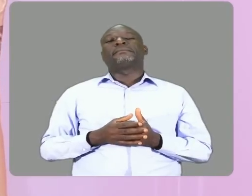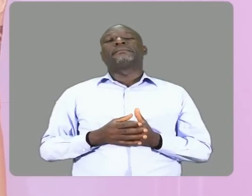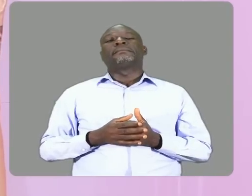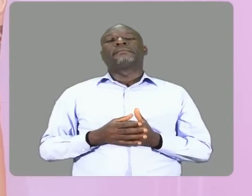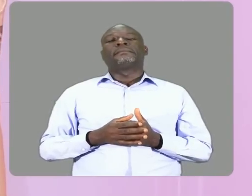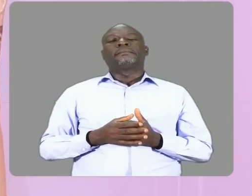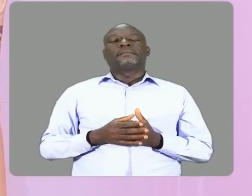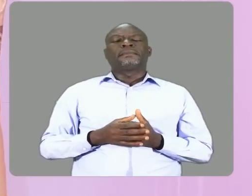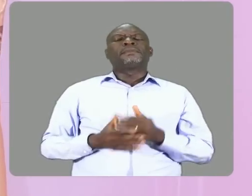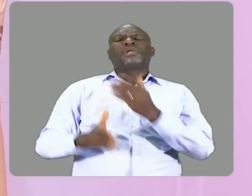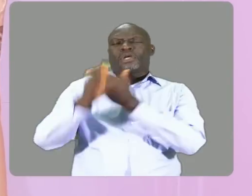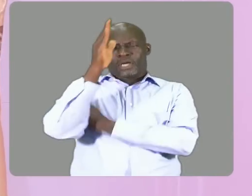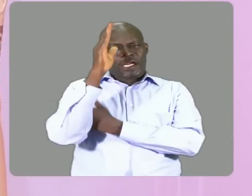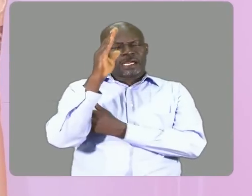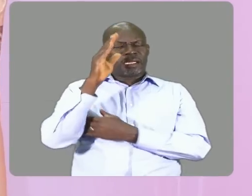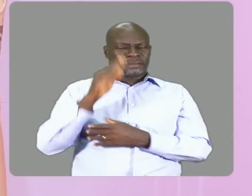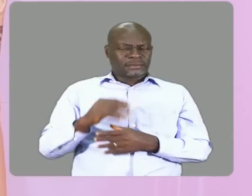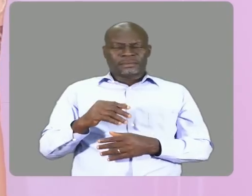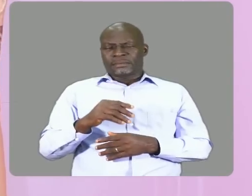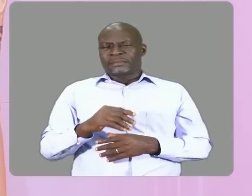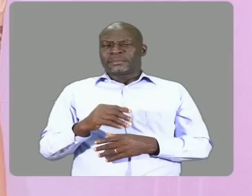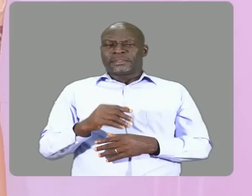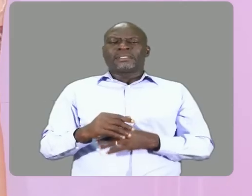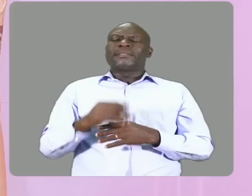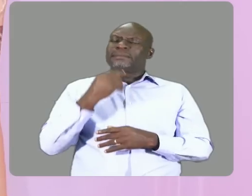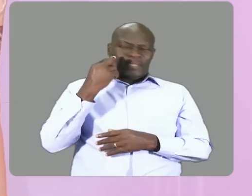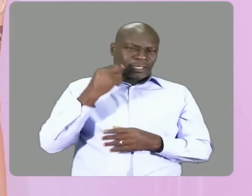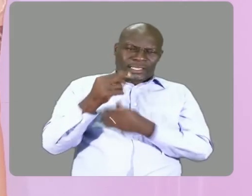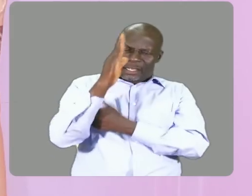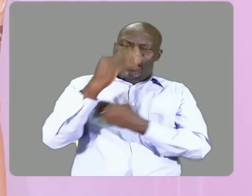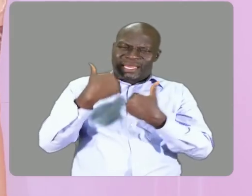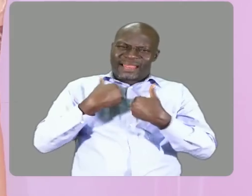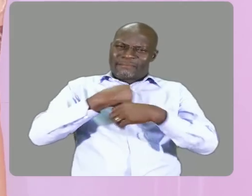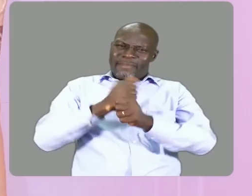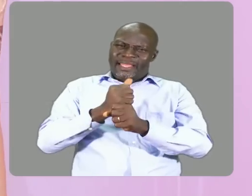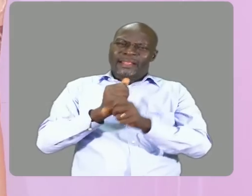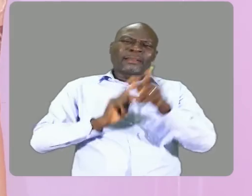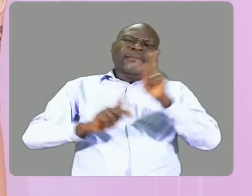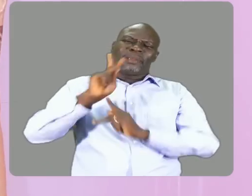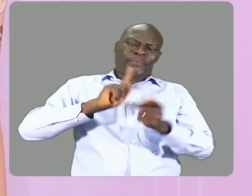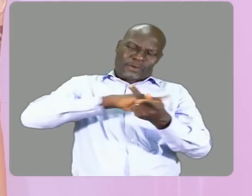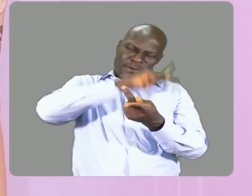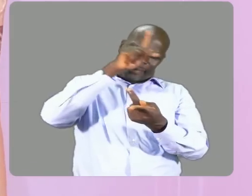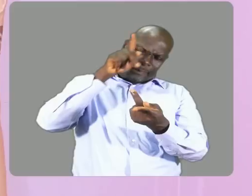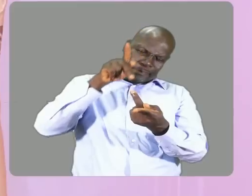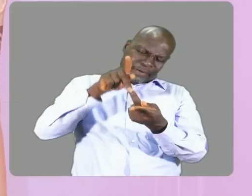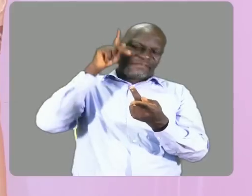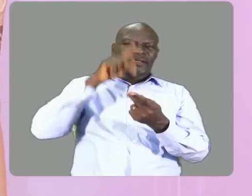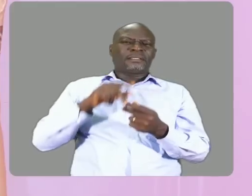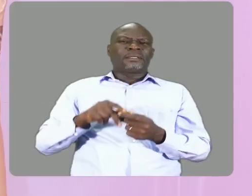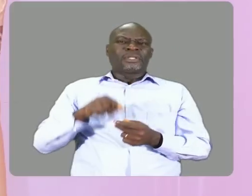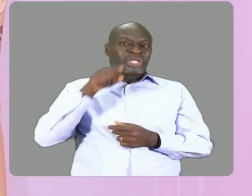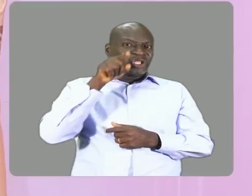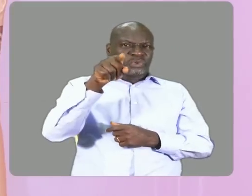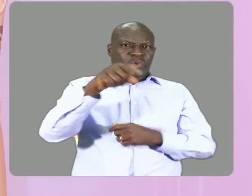it wey ana mahunu. So nyankopon bo onipa totin. You were created in the image